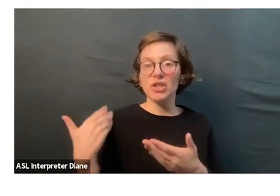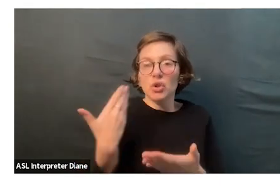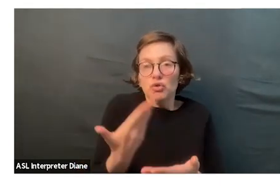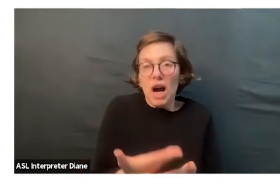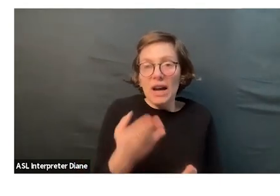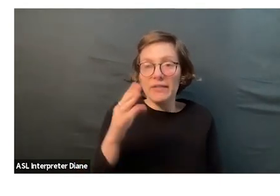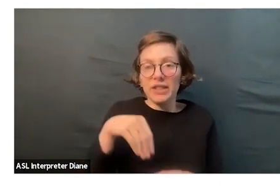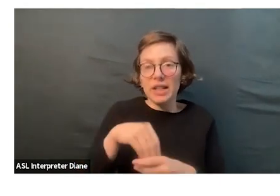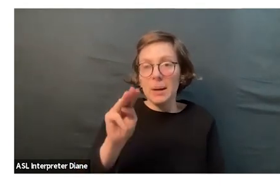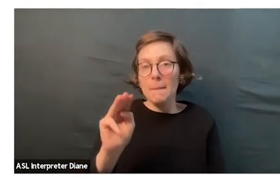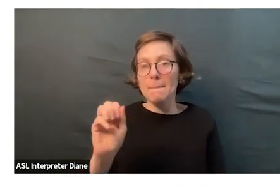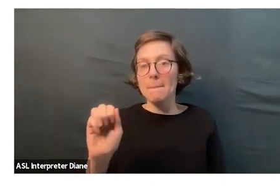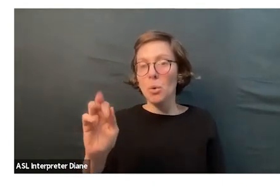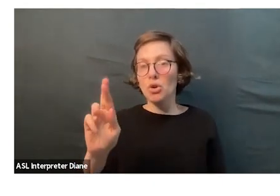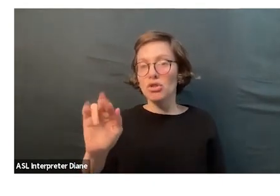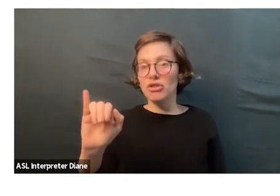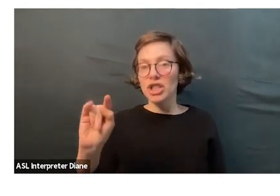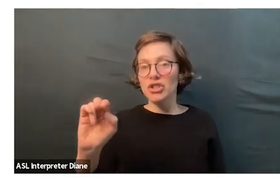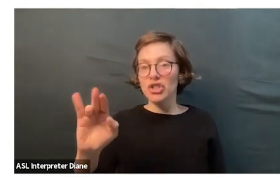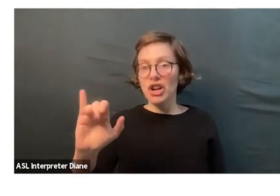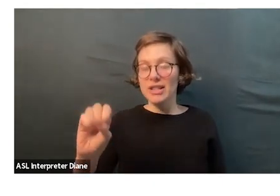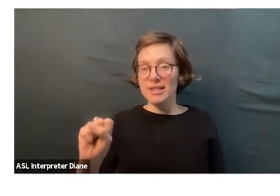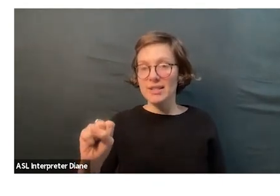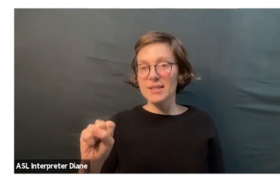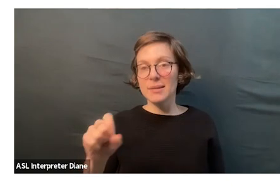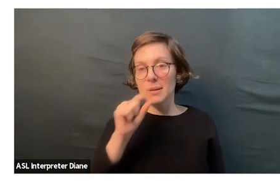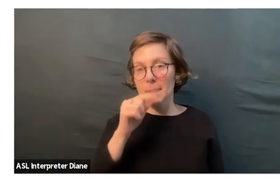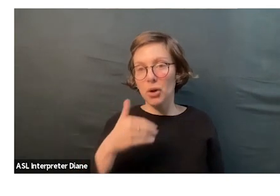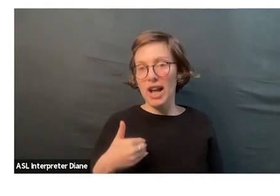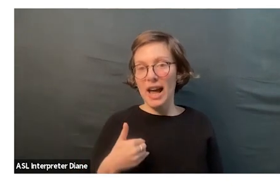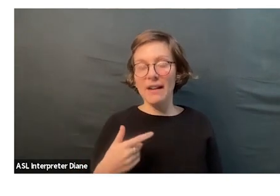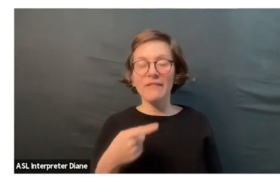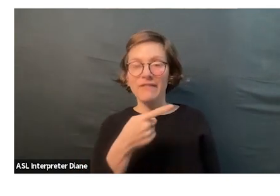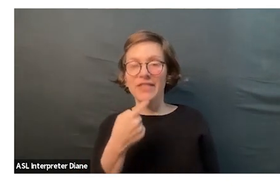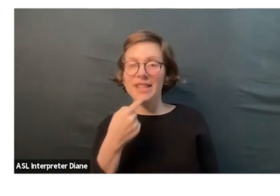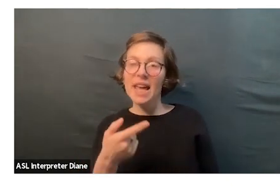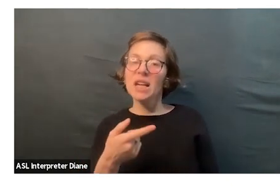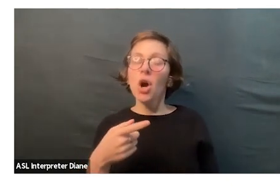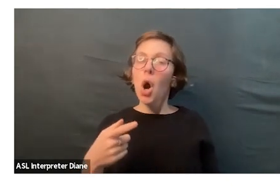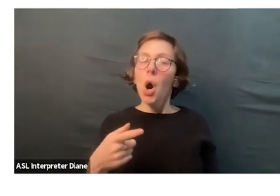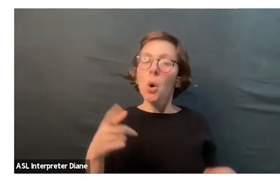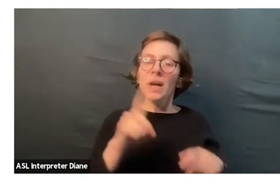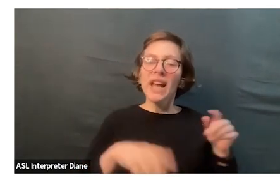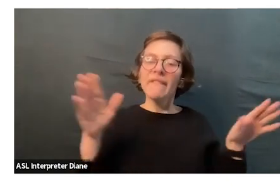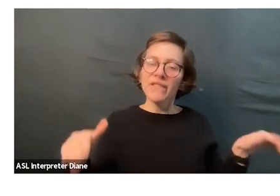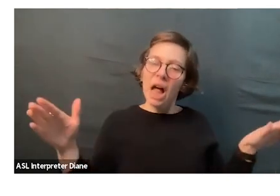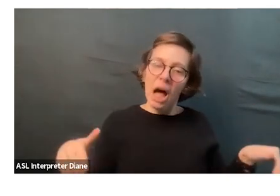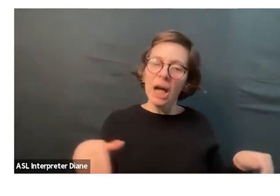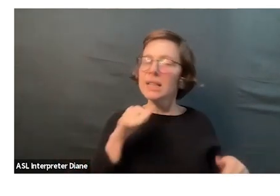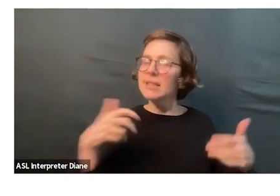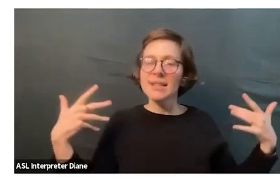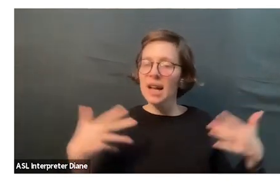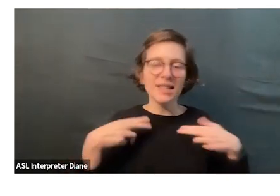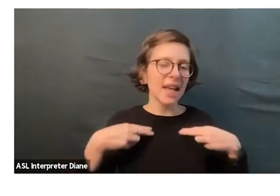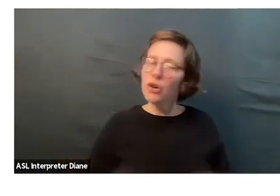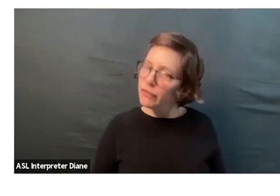this animal didn't have any fear when it saw human beings, and it didn't adapt and fly over the establishment, the structures